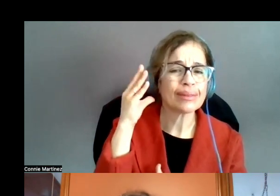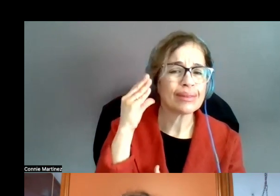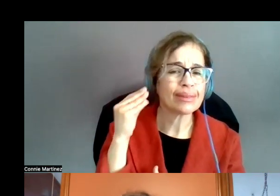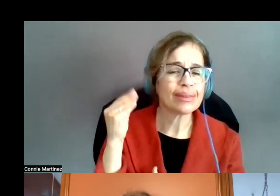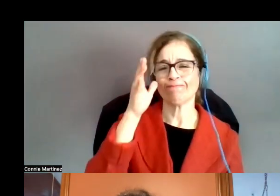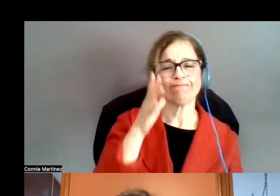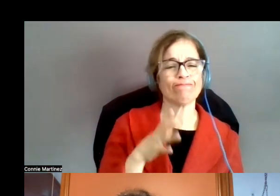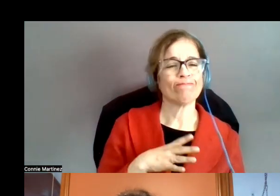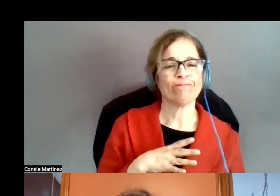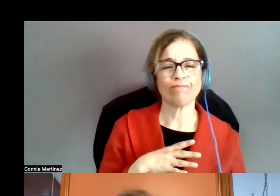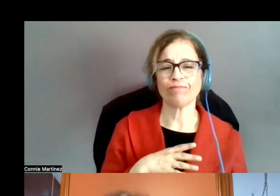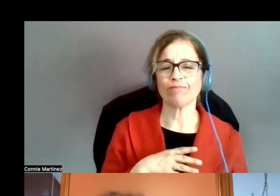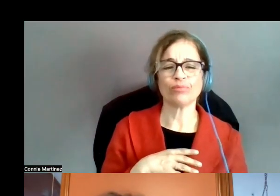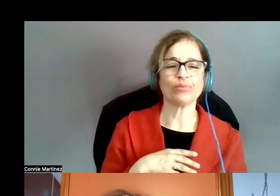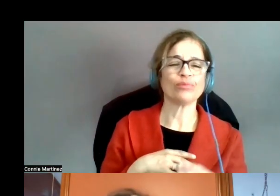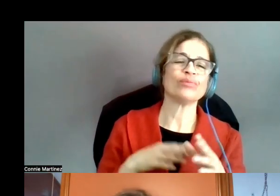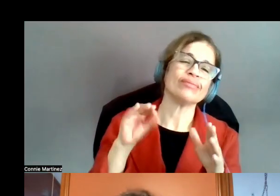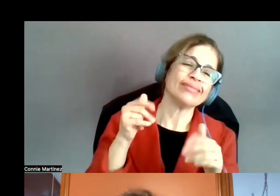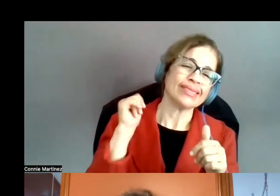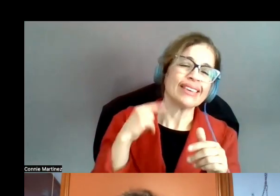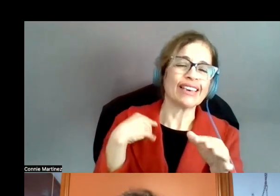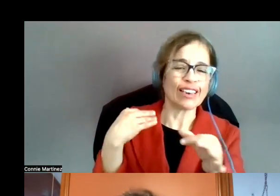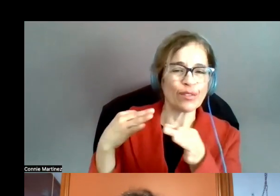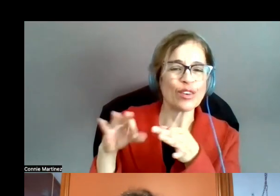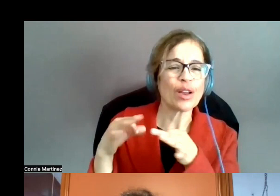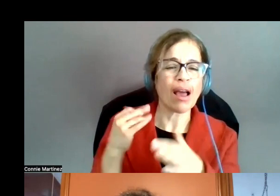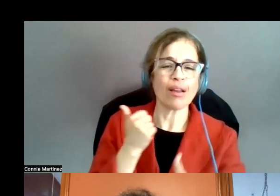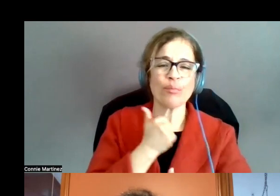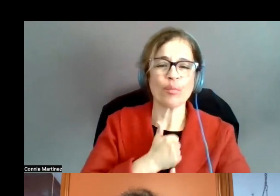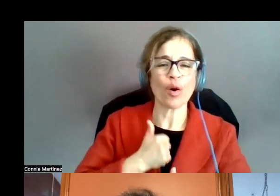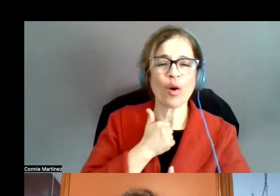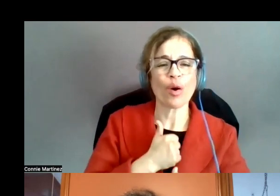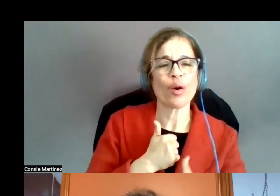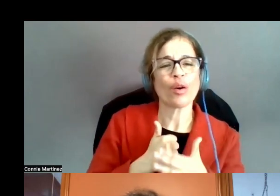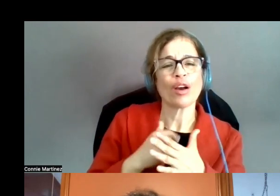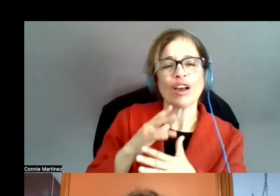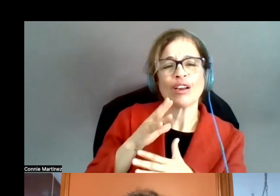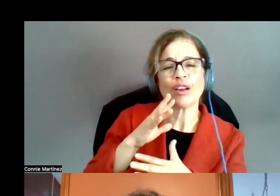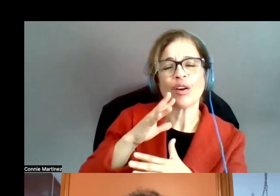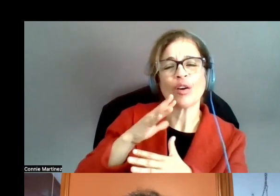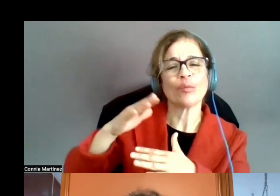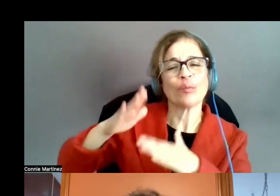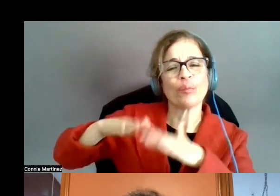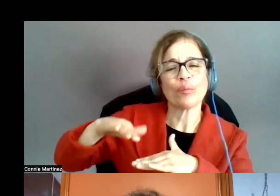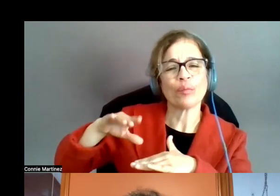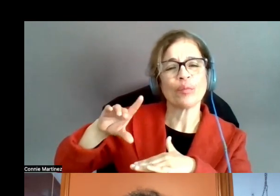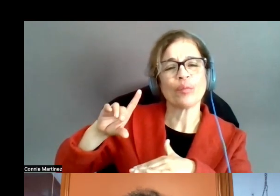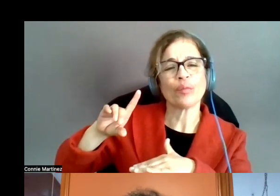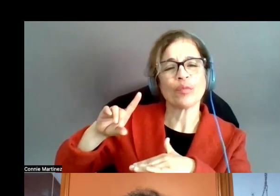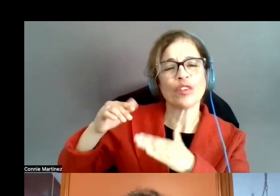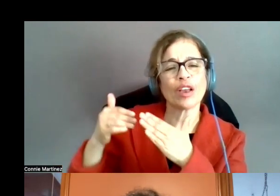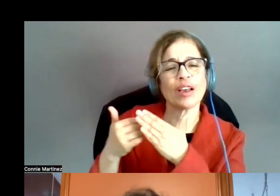the drum here. It's downstairs. But anyway, I'll describe. I'll describe. I apologize. So it's a talking drum. It's also called tama, and